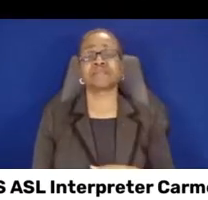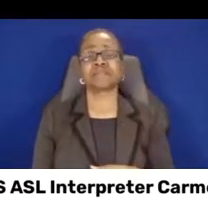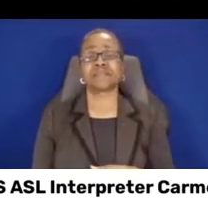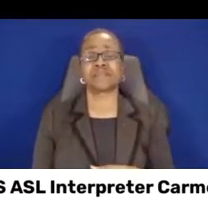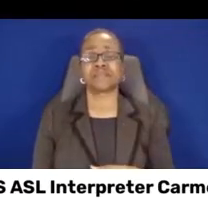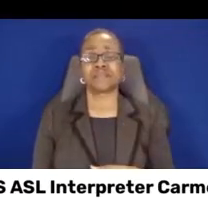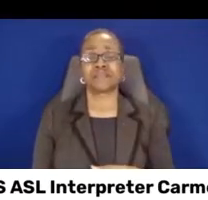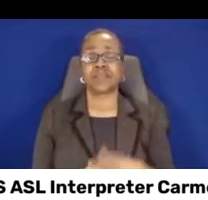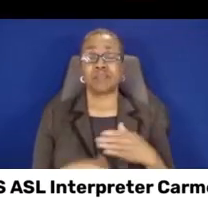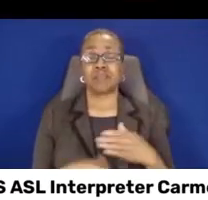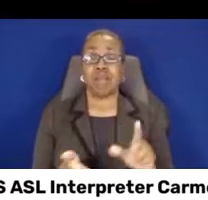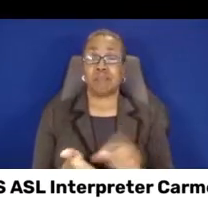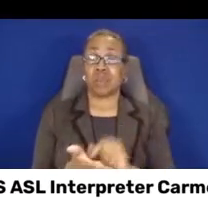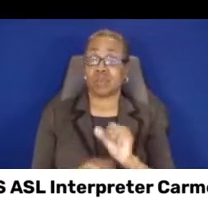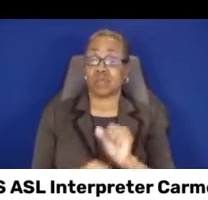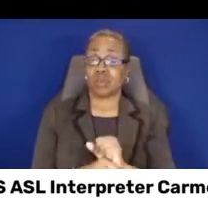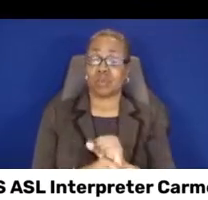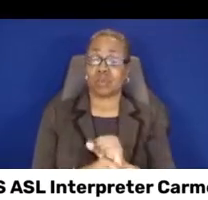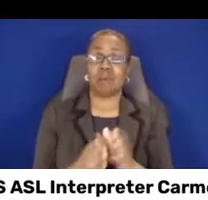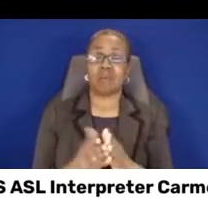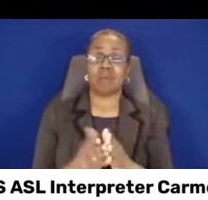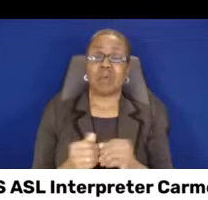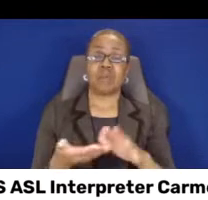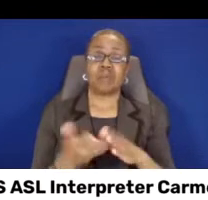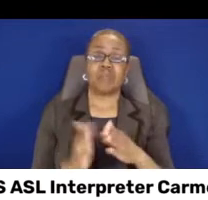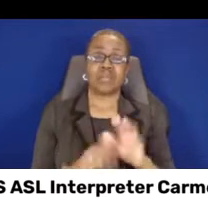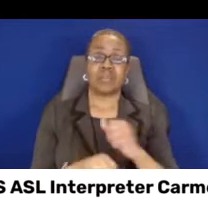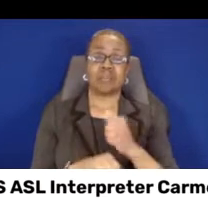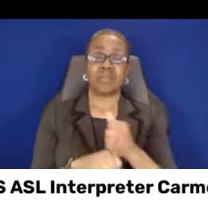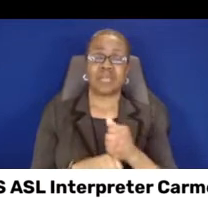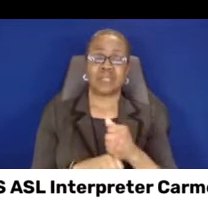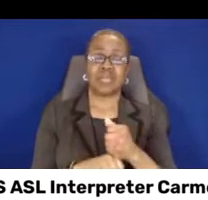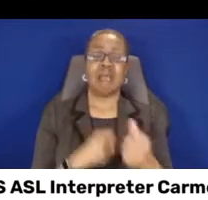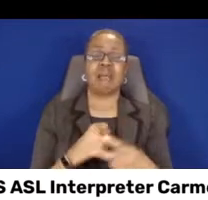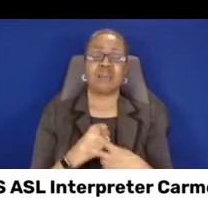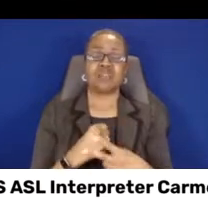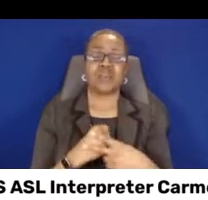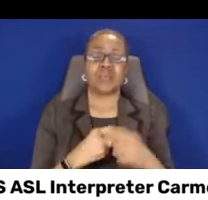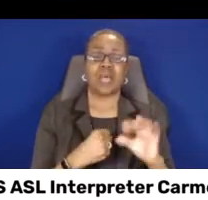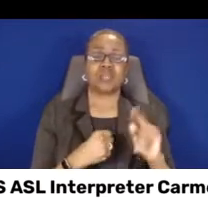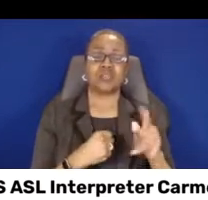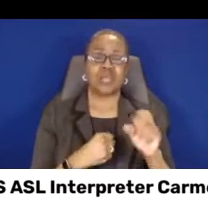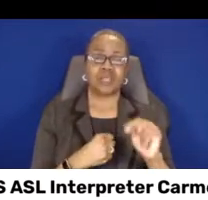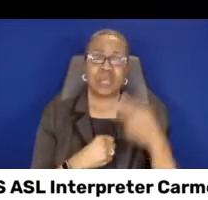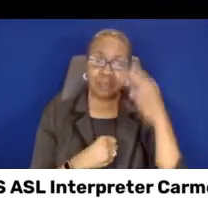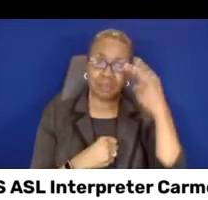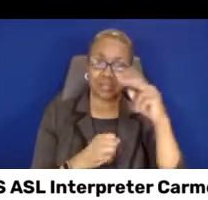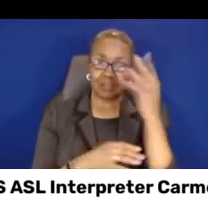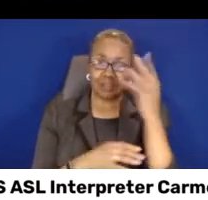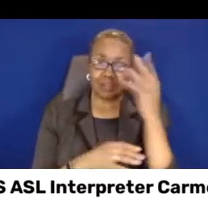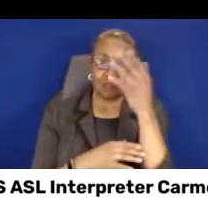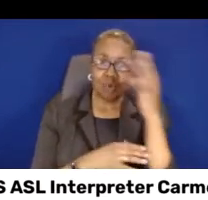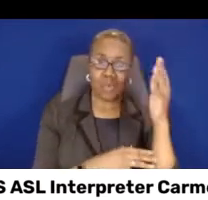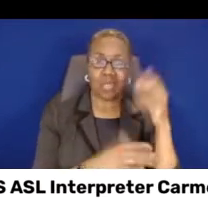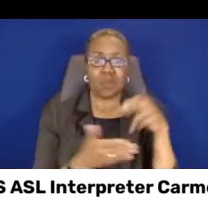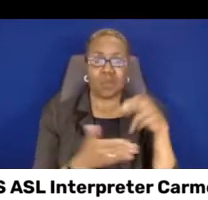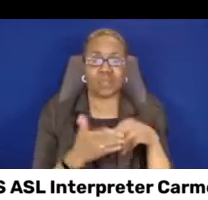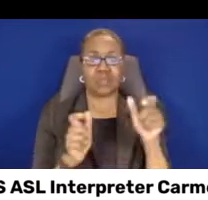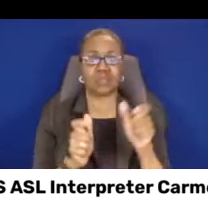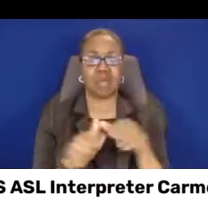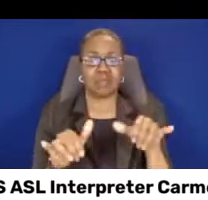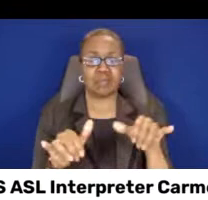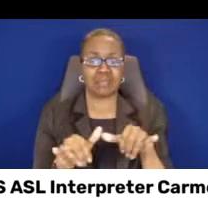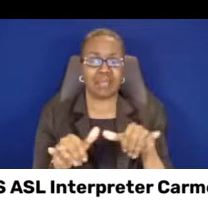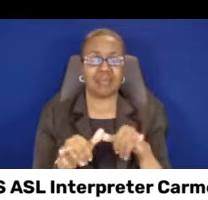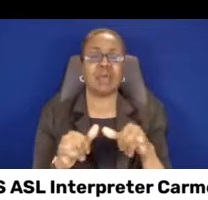My published work includes a book on community-based conservation in a Mexican forest and research on small-scale organic farming